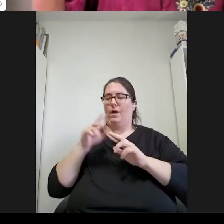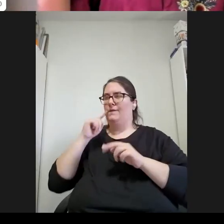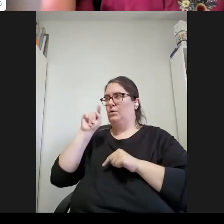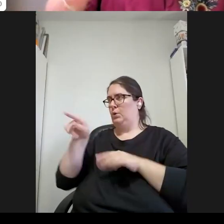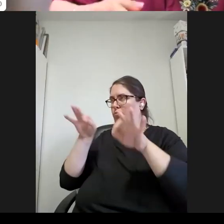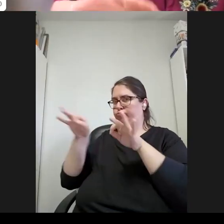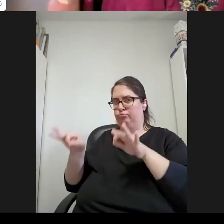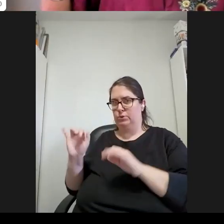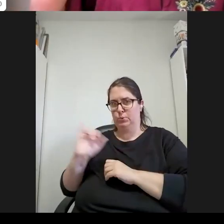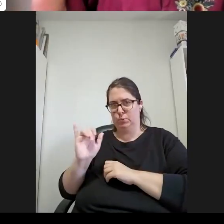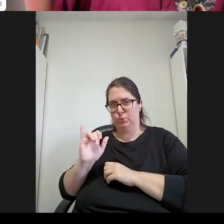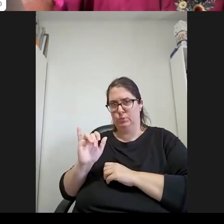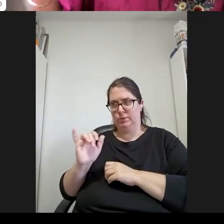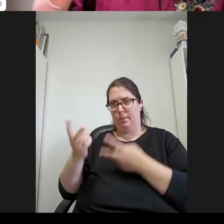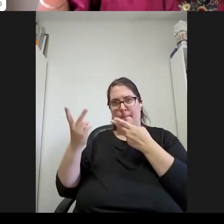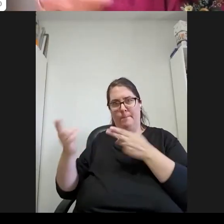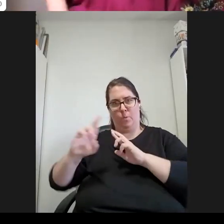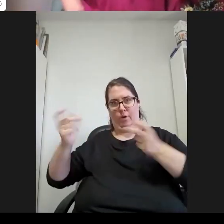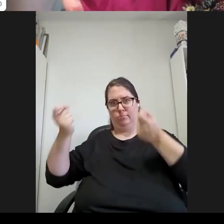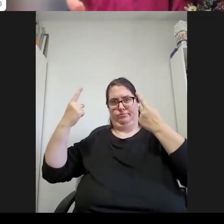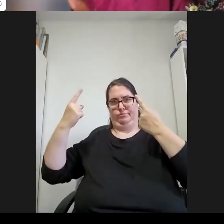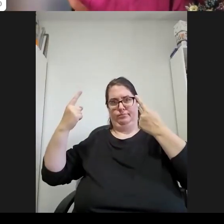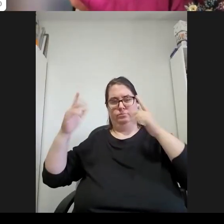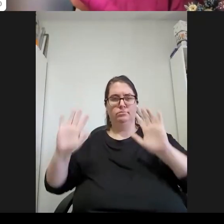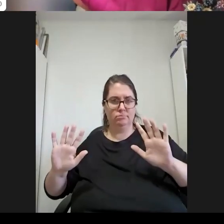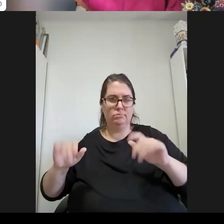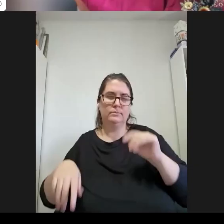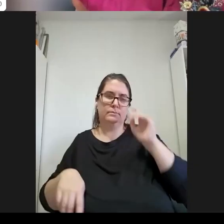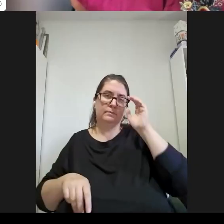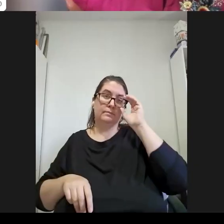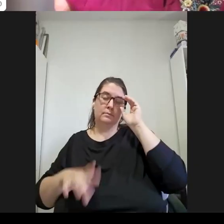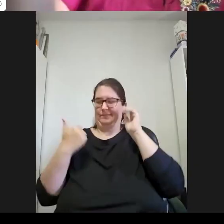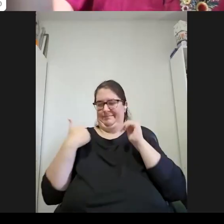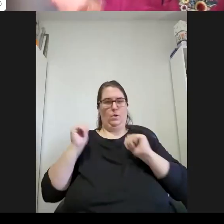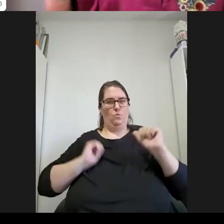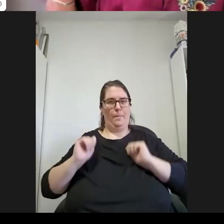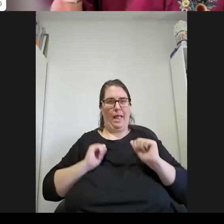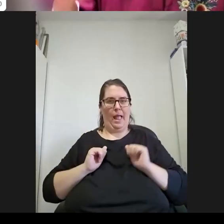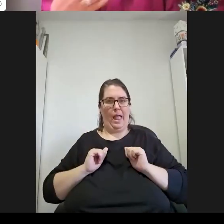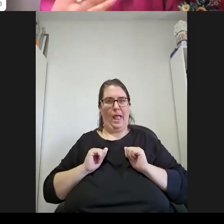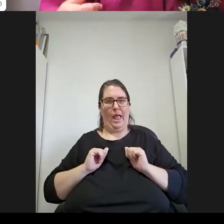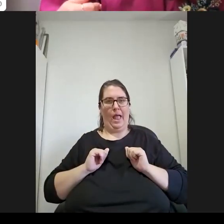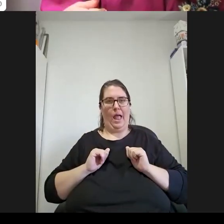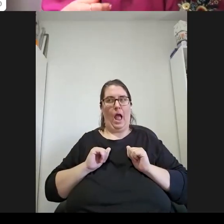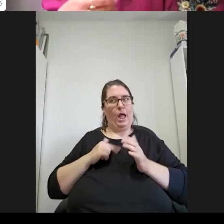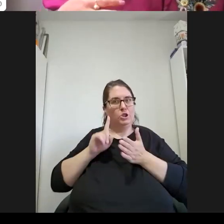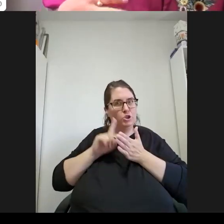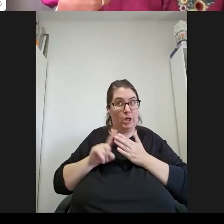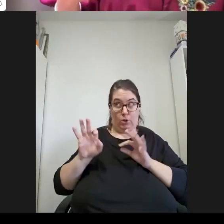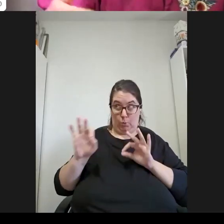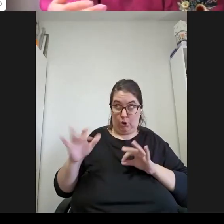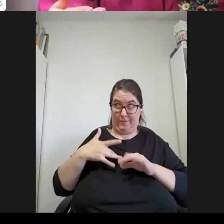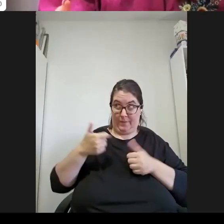questions we will be going through, and then doing the check-in. So if you might have noticed that through the role play, we were trying to demonstrate where I was checking in with